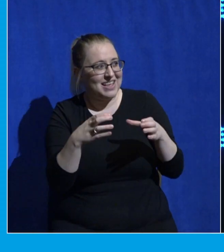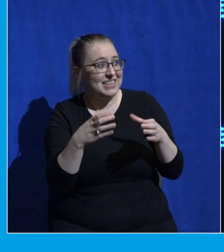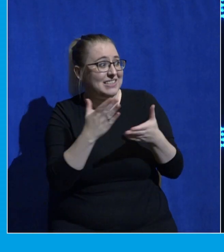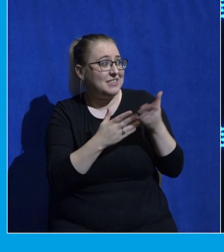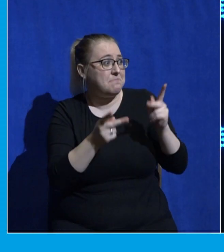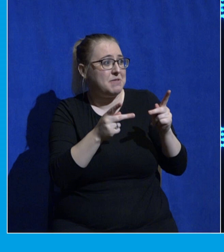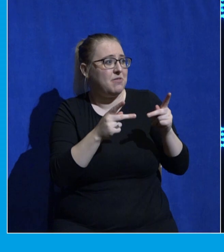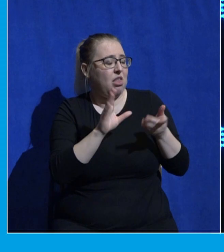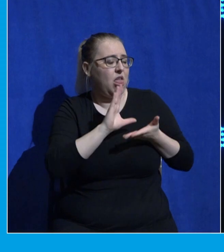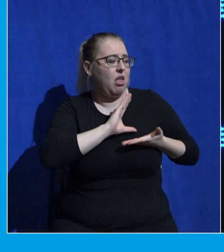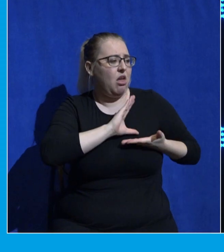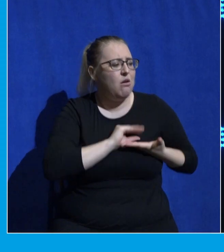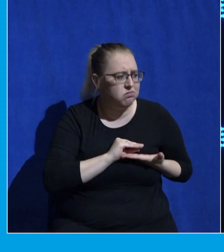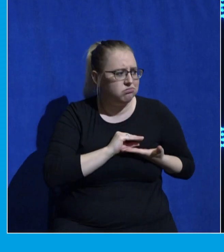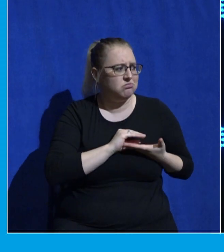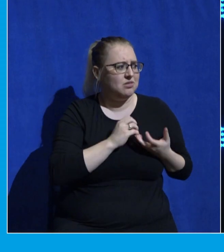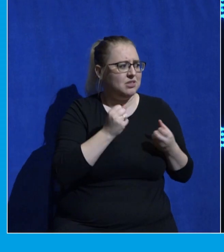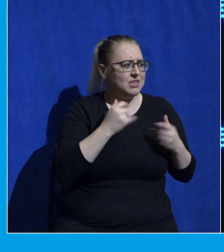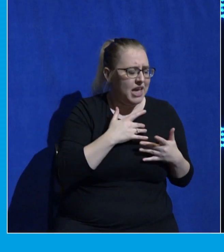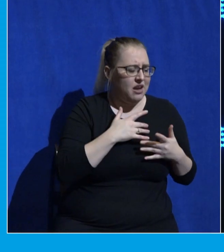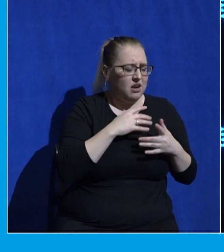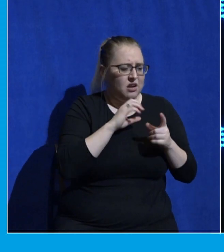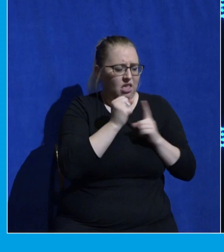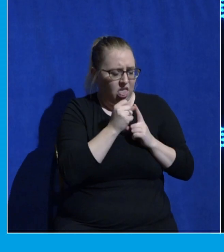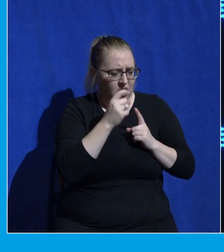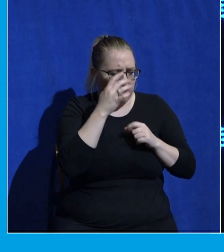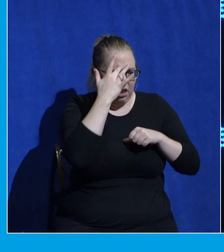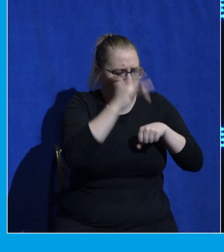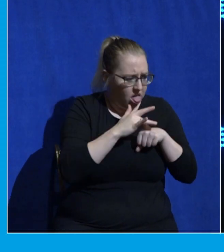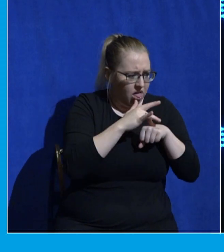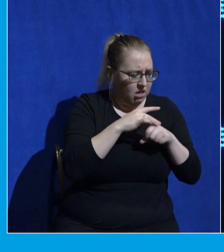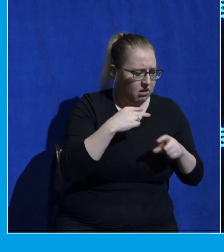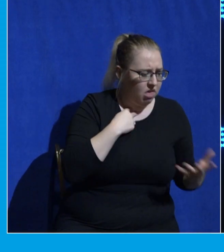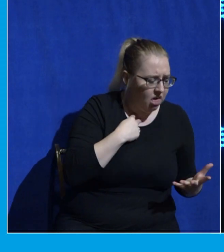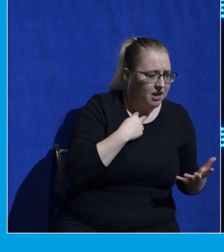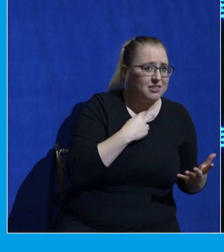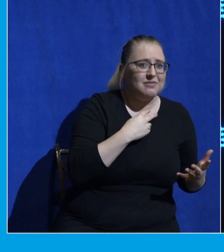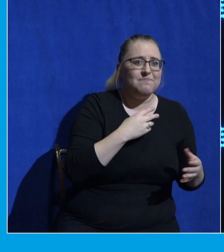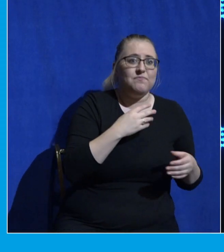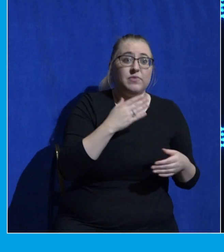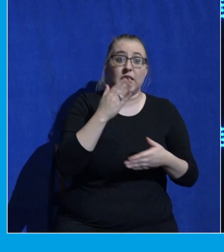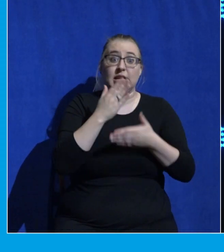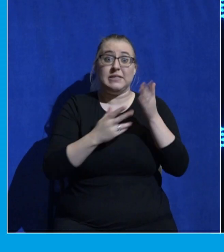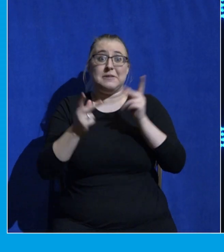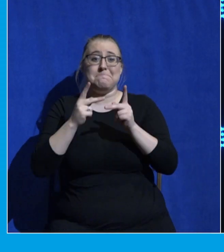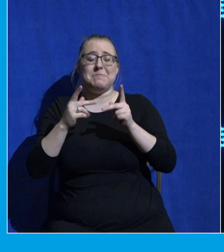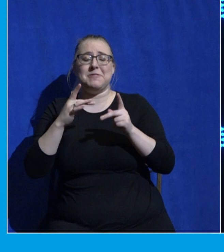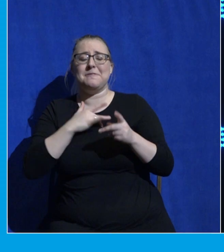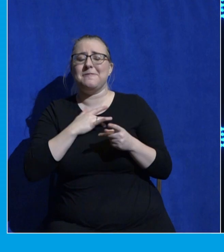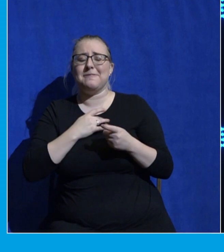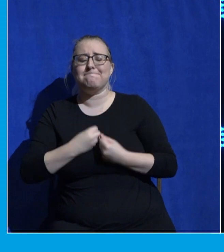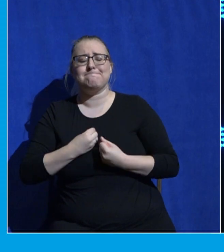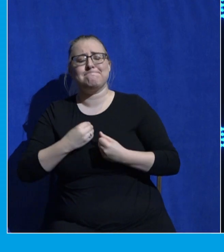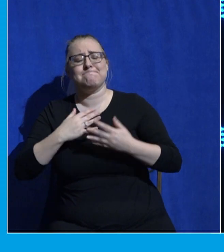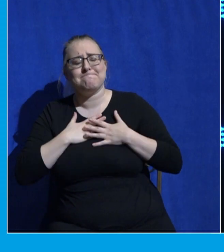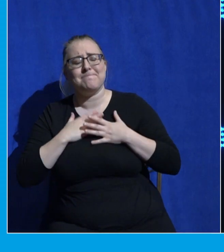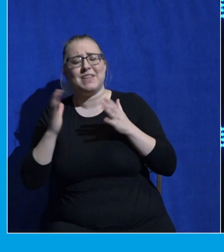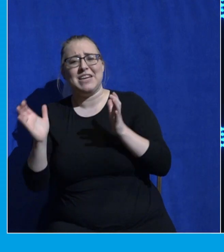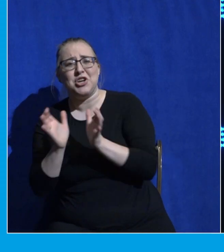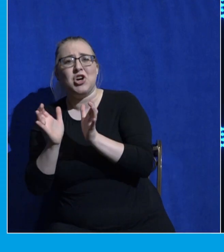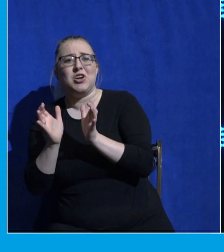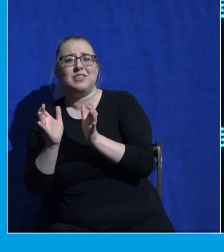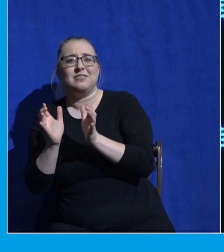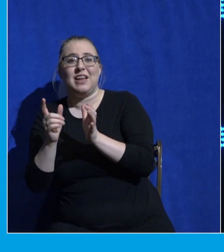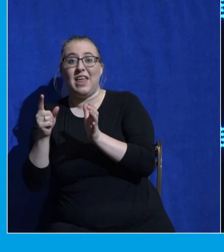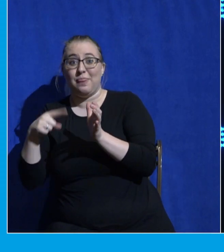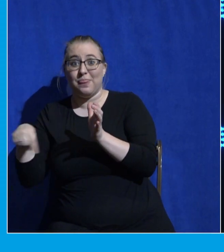through circumstances, and they're fearful, and they can't see the way ahead. And there are some people in the crowd who are encouraged about who God is. And we need those people